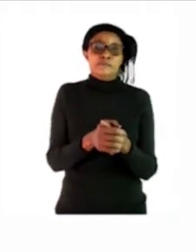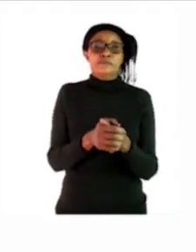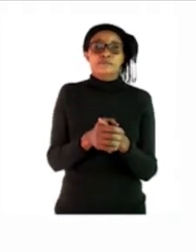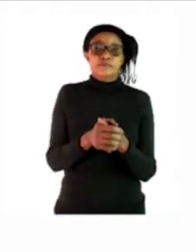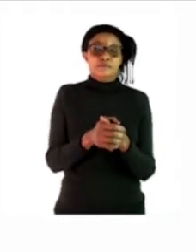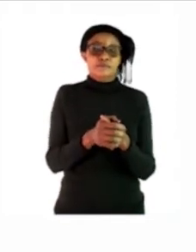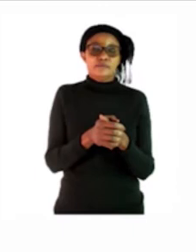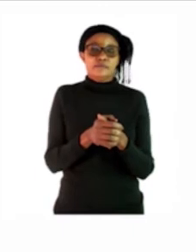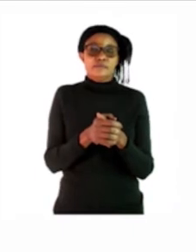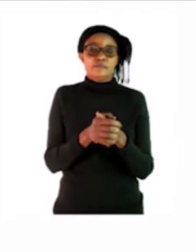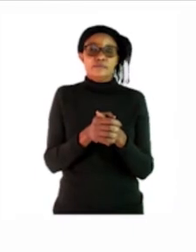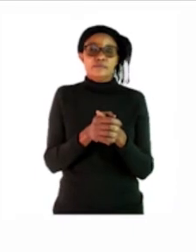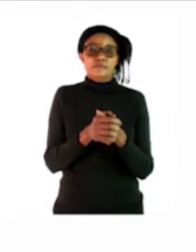well.